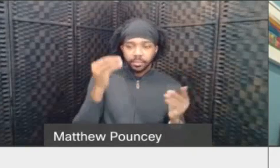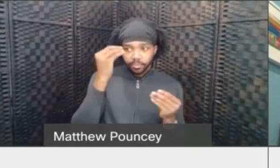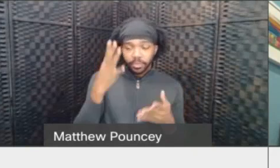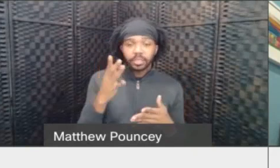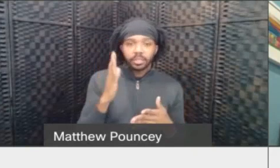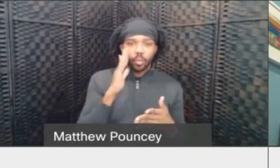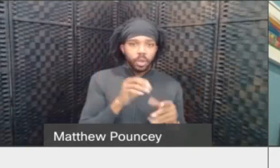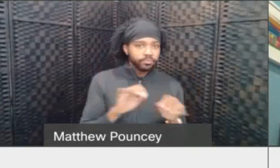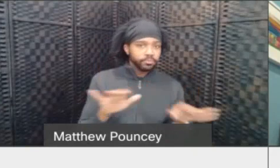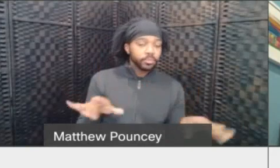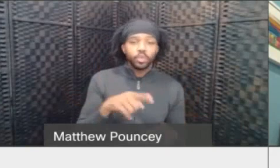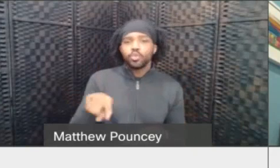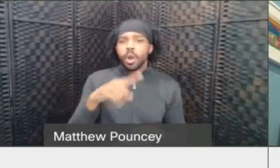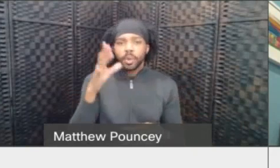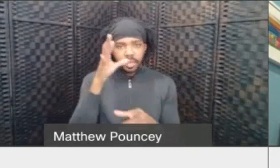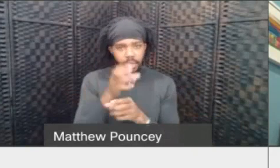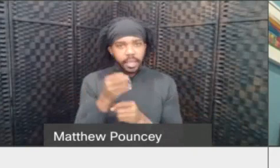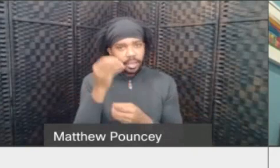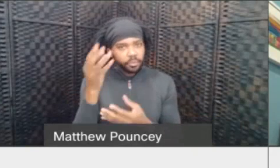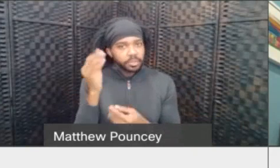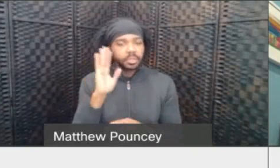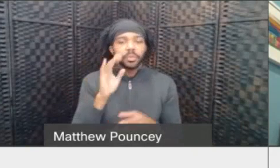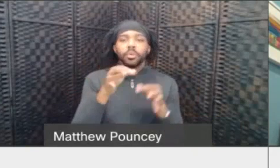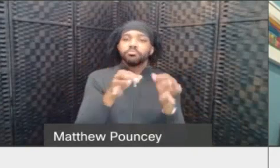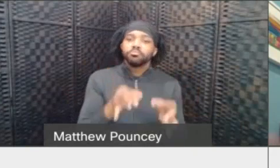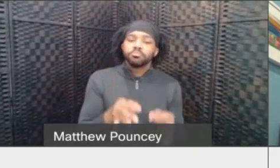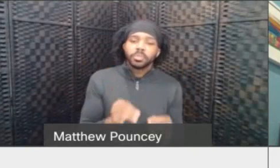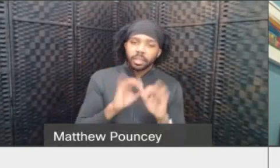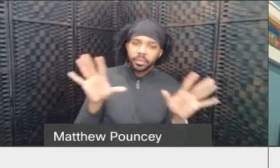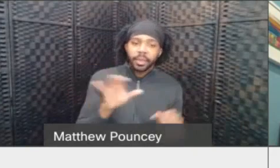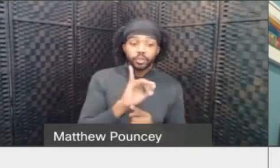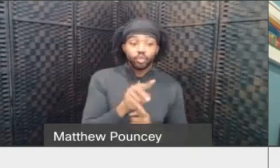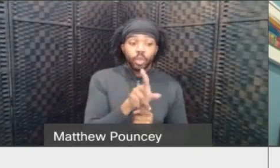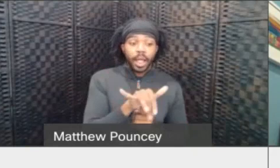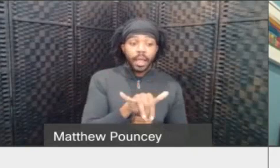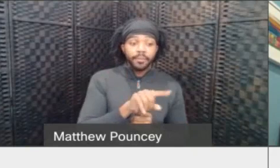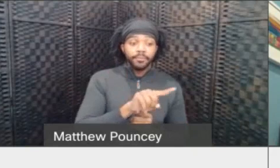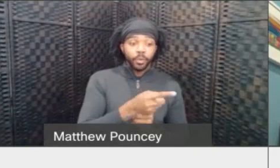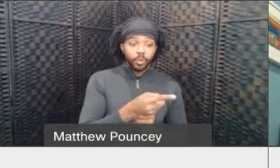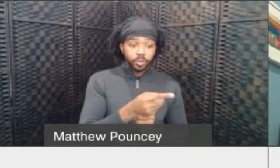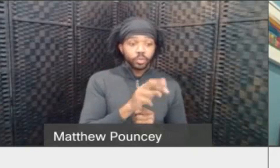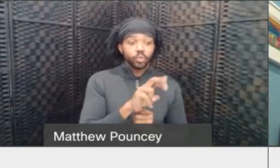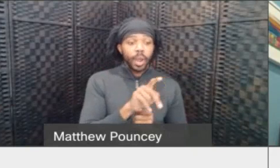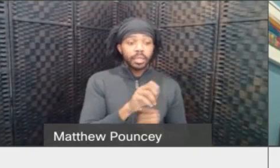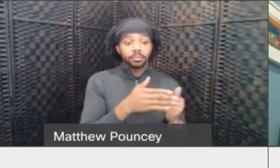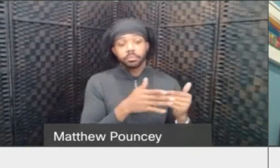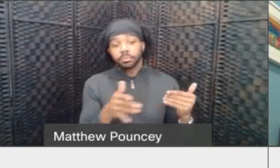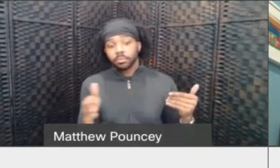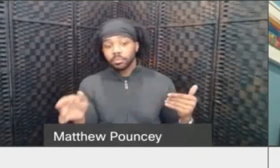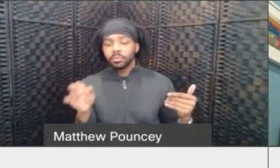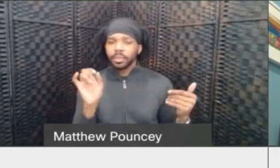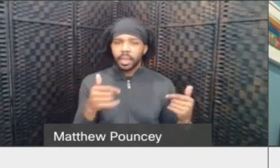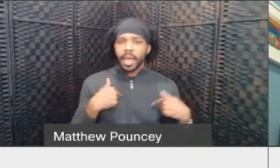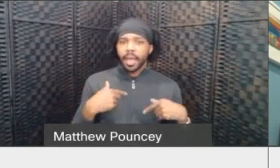So you'll get a transmittal that will clarify the July 1 moving forward rates. And I would ask that you